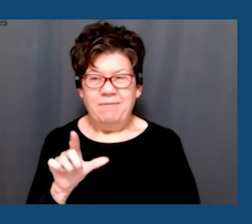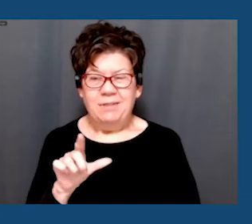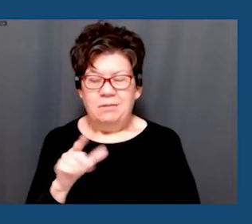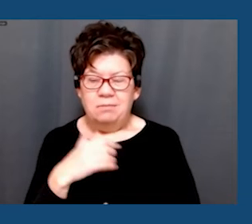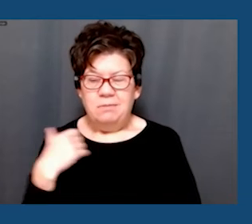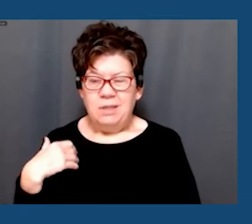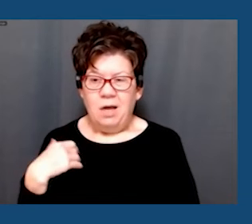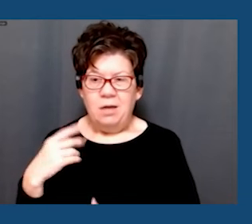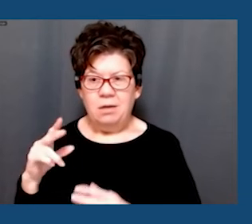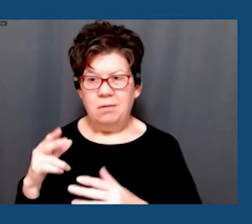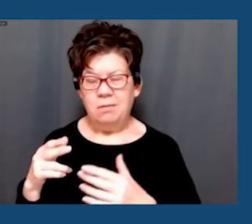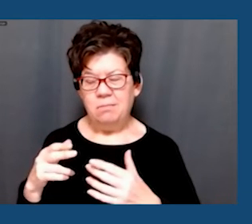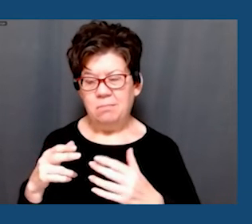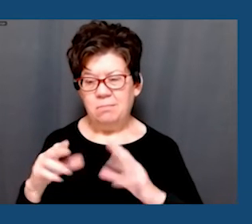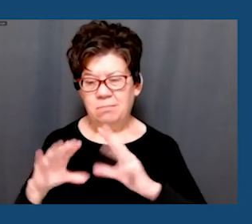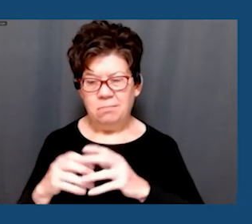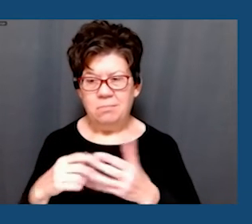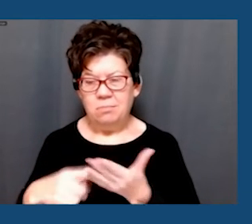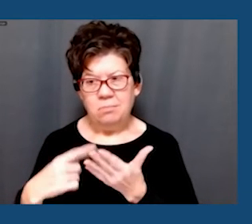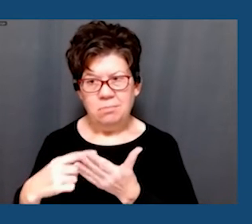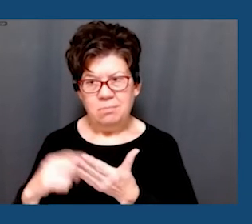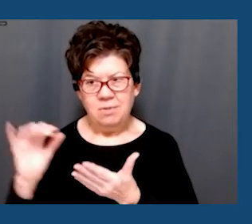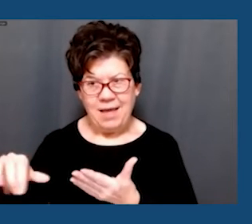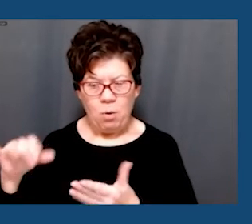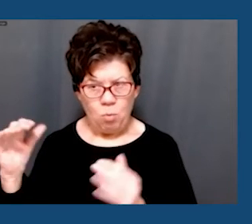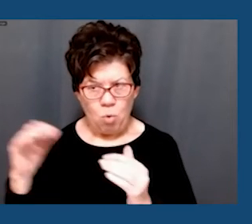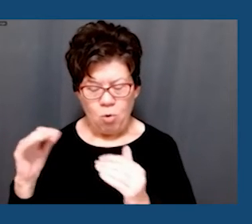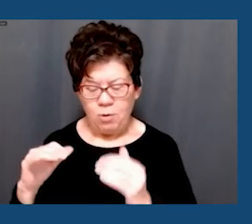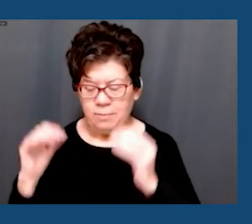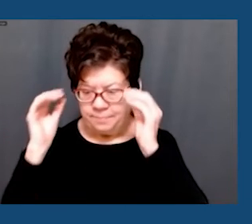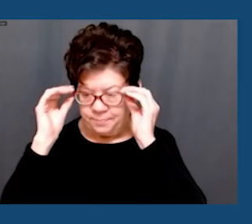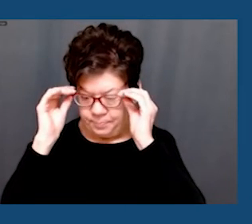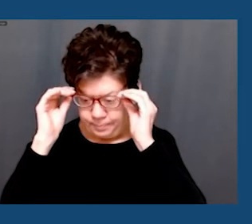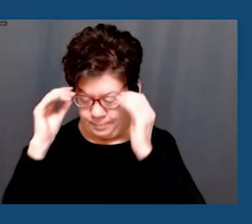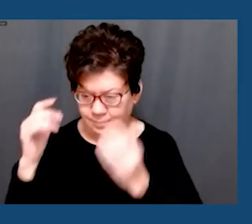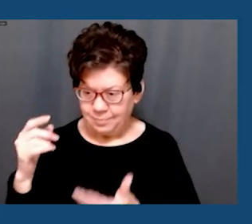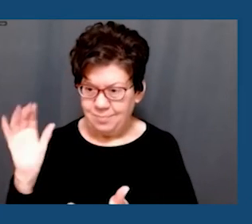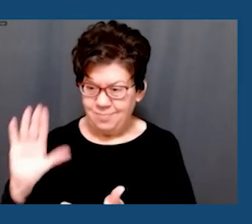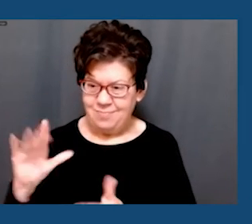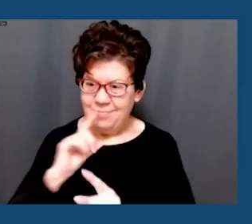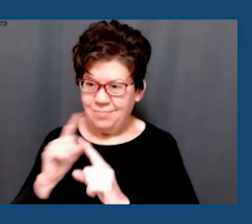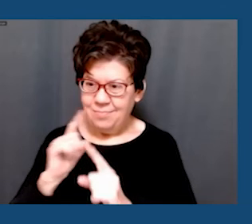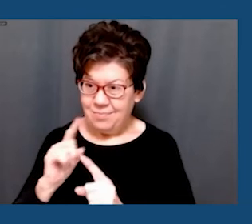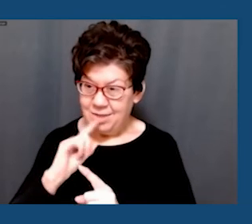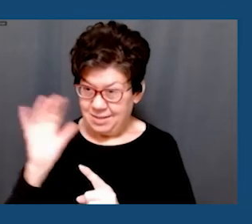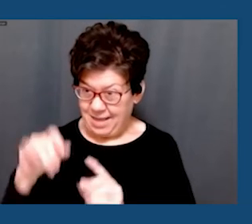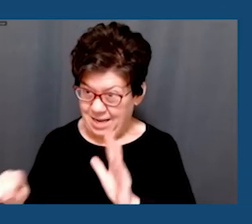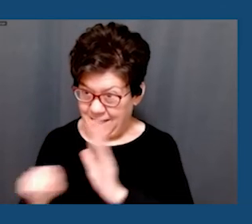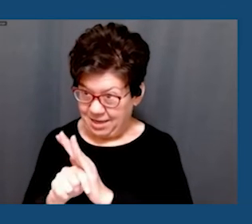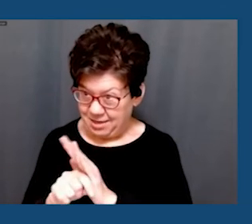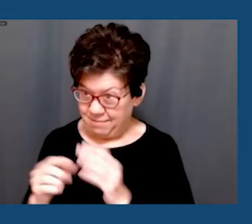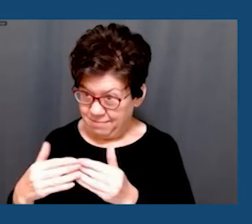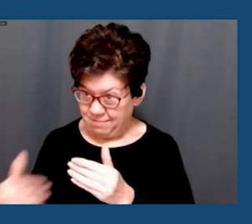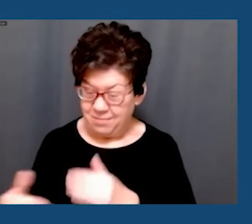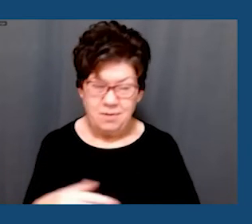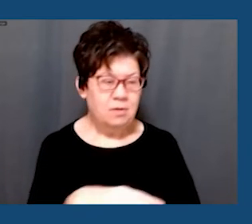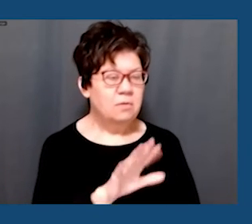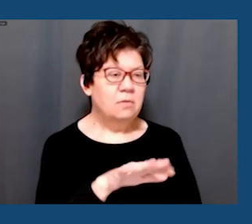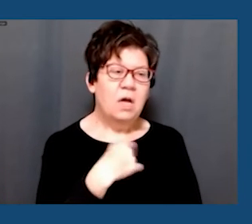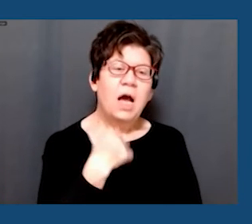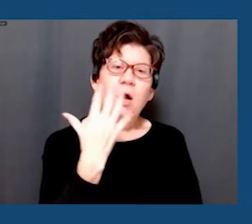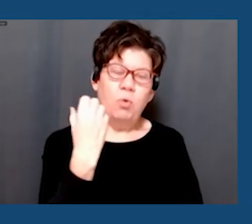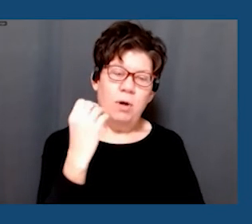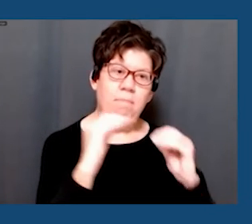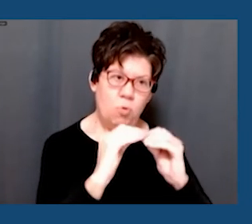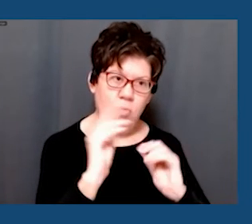about this conflict, this war, is it detrimental in the long term? I want more people,